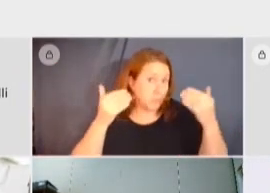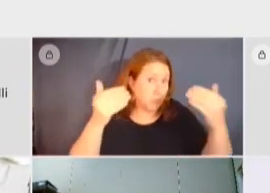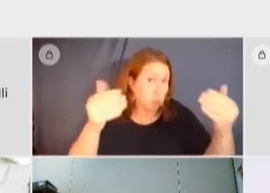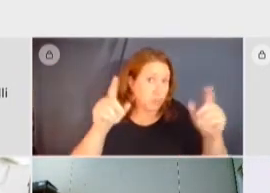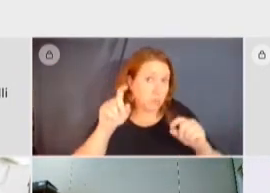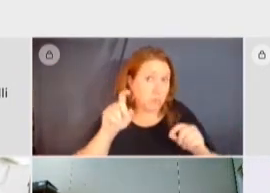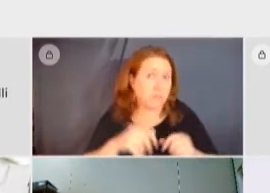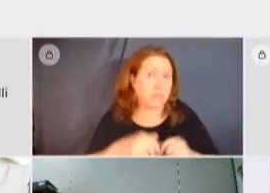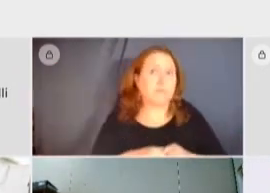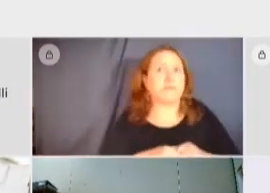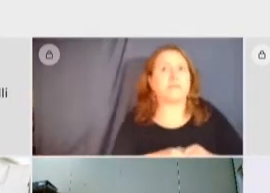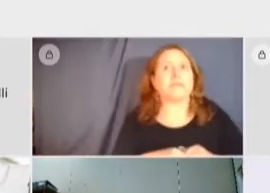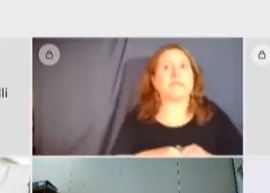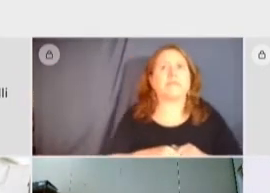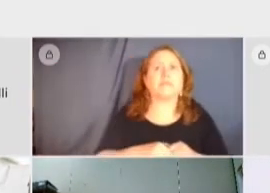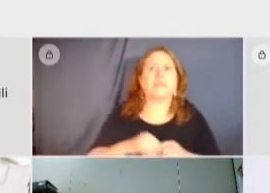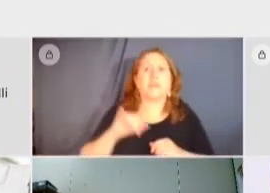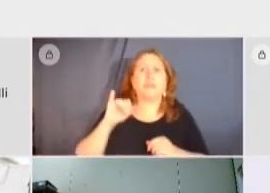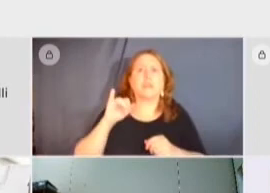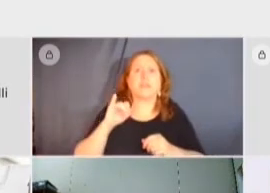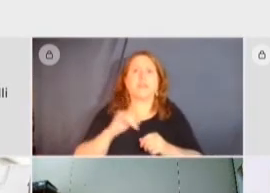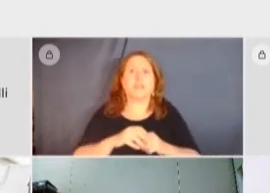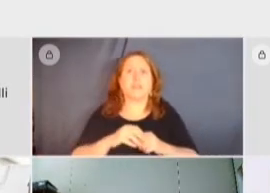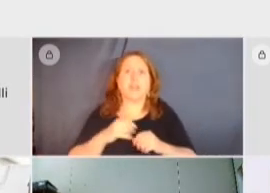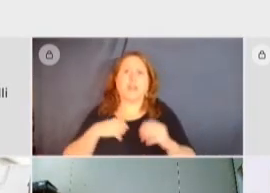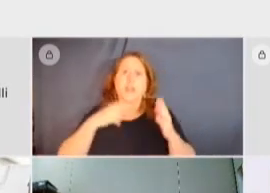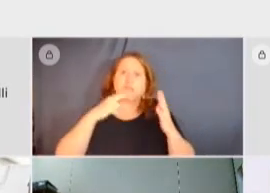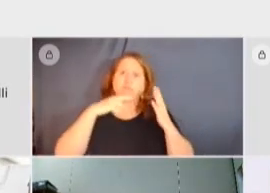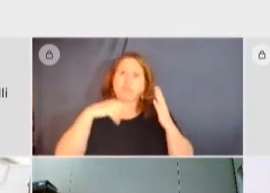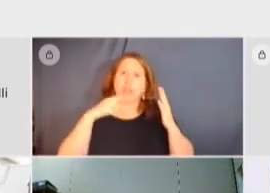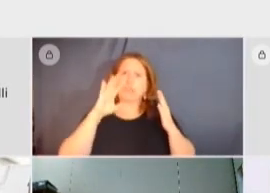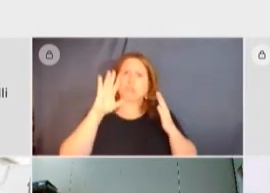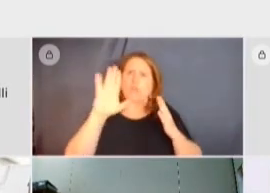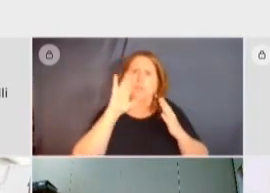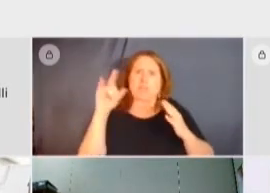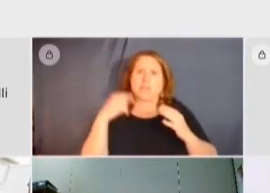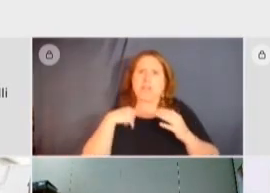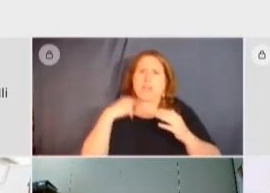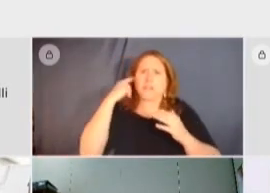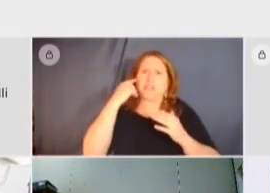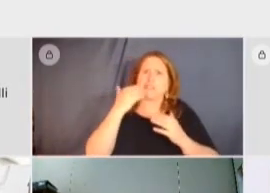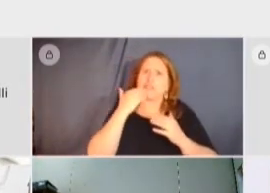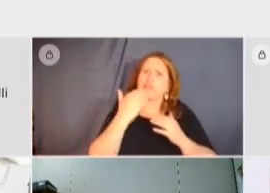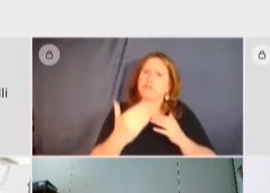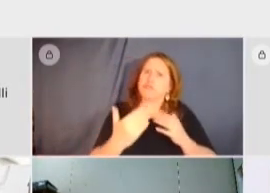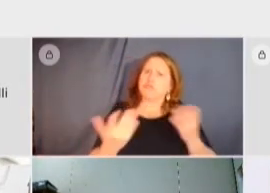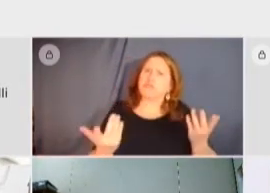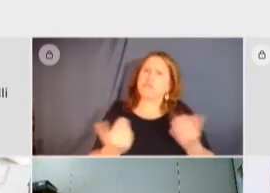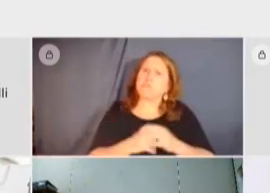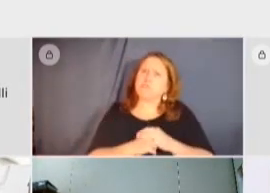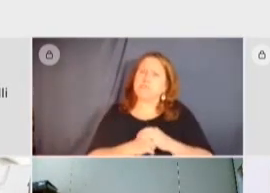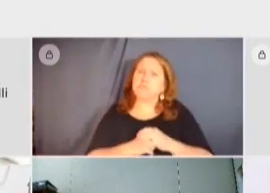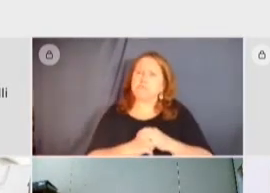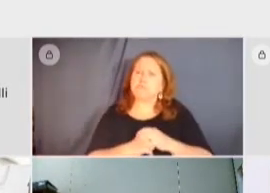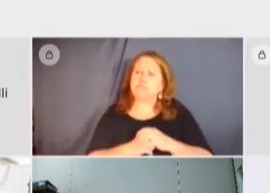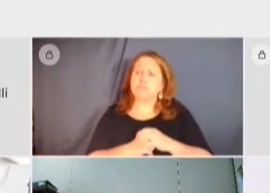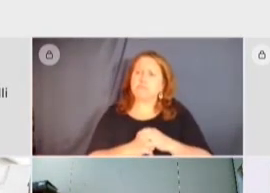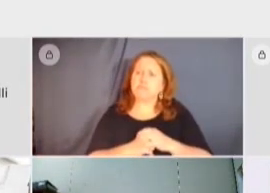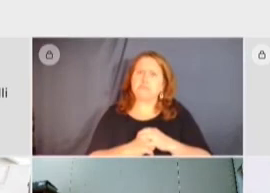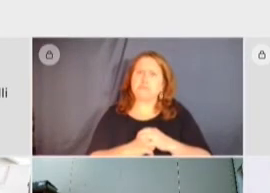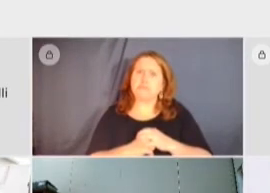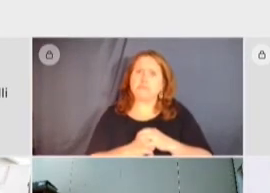but I don't know, I have a feeling in terms of any kind of experience I have where you have a